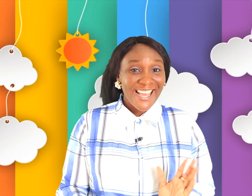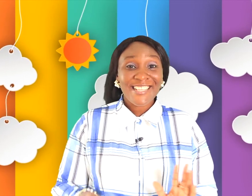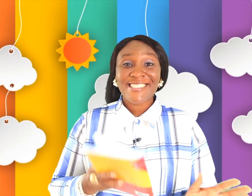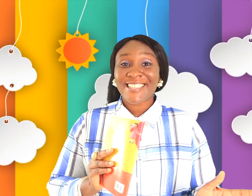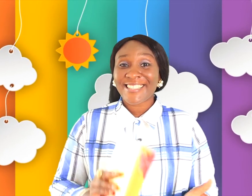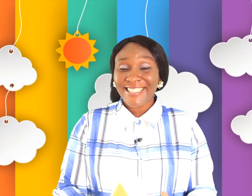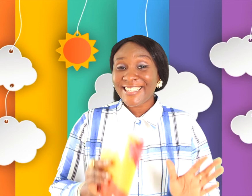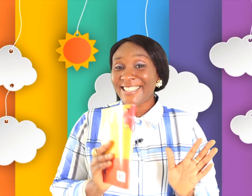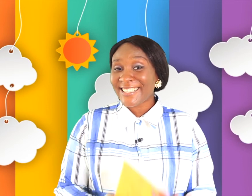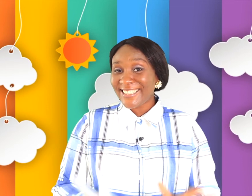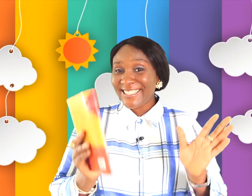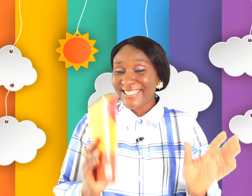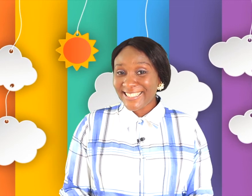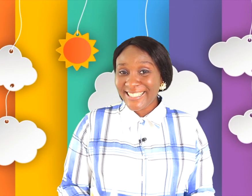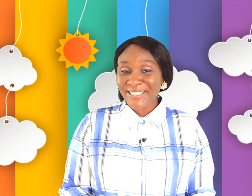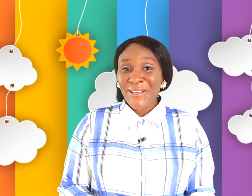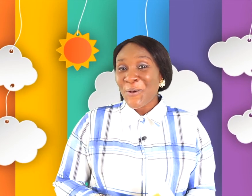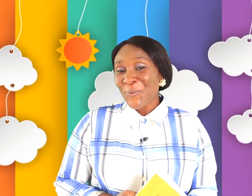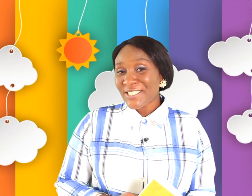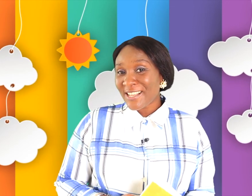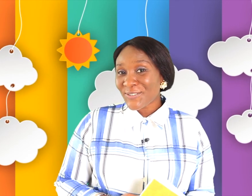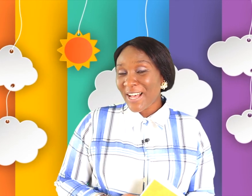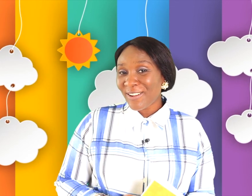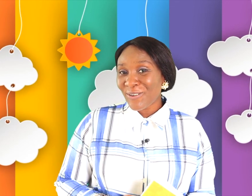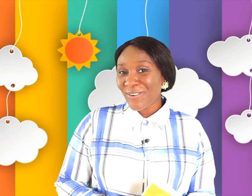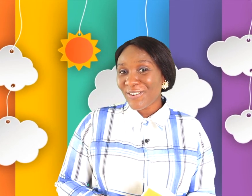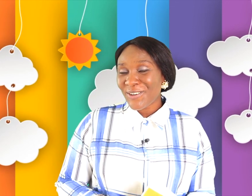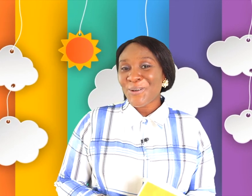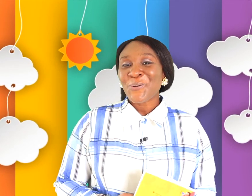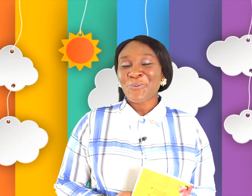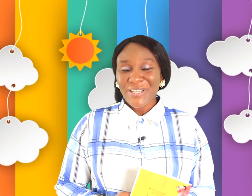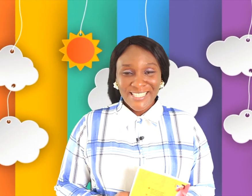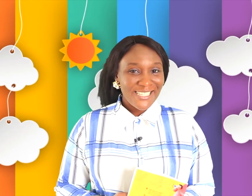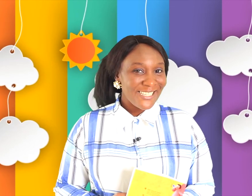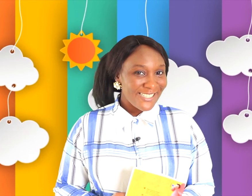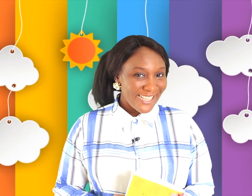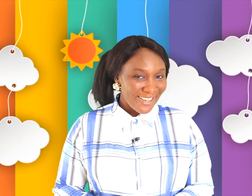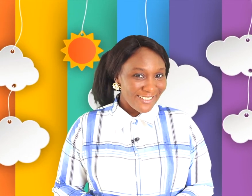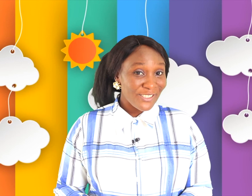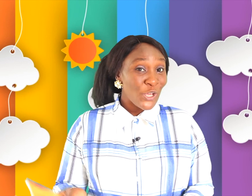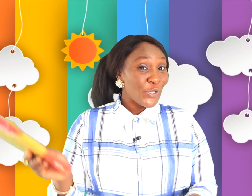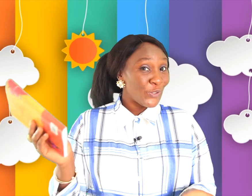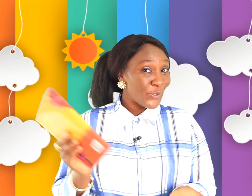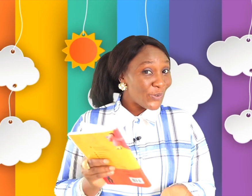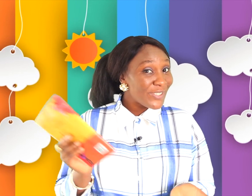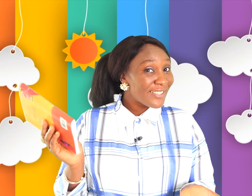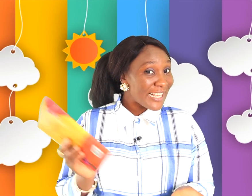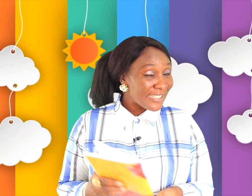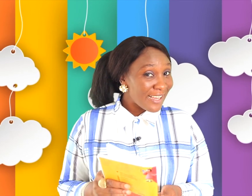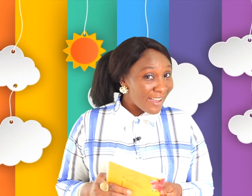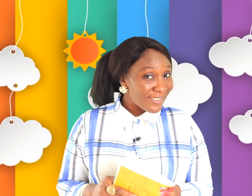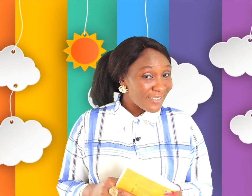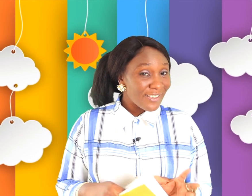Wash your hands, clean, clean, clean. Wash your hands for how long? 20 seconds. Use